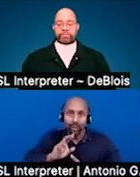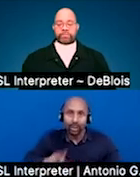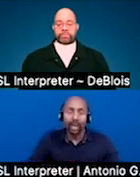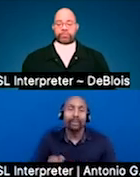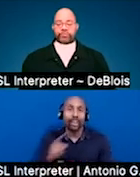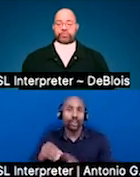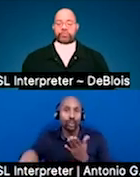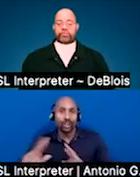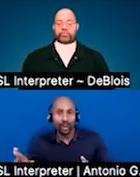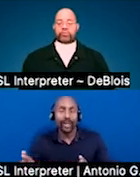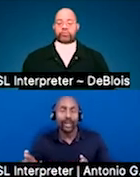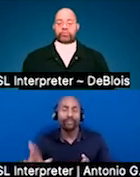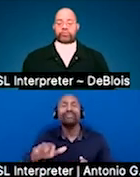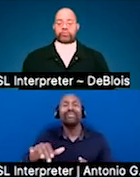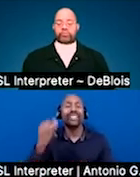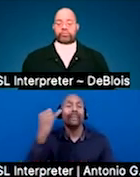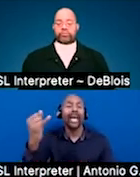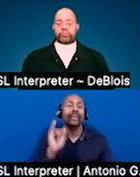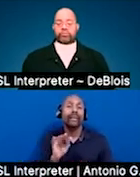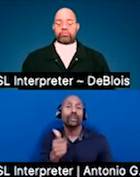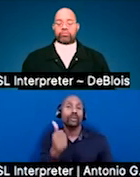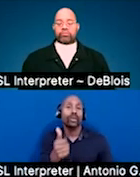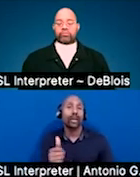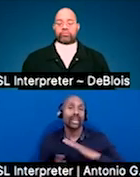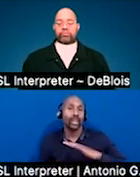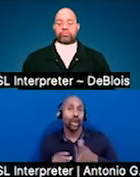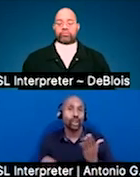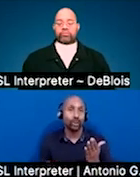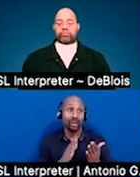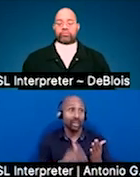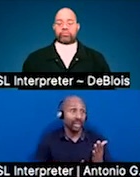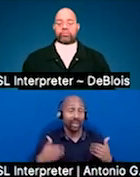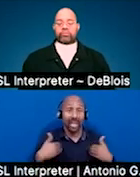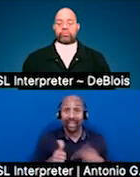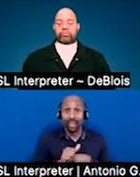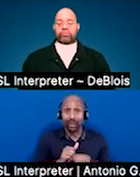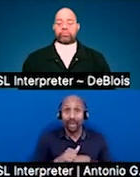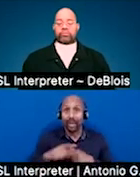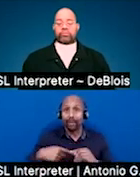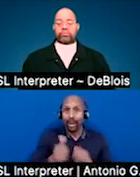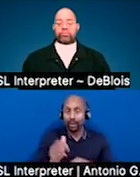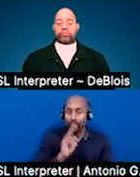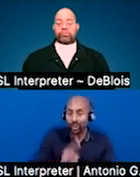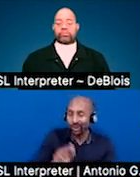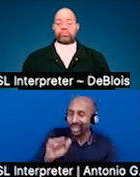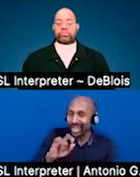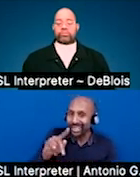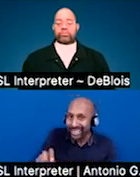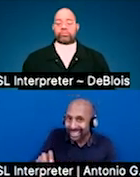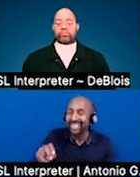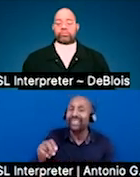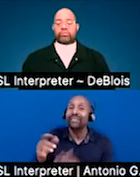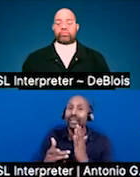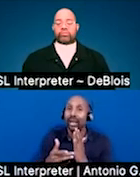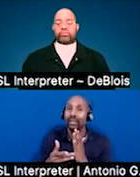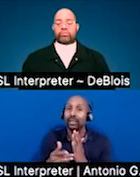a kindergarten student and you've never had any assistive technology training before, your classmates get sent home with